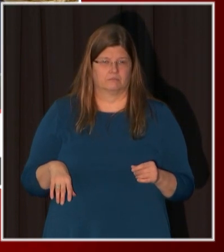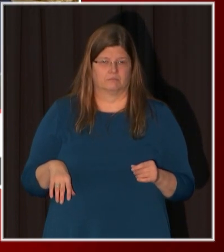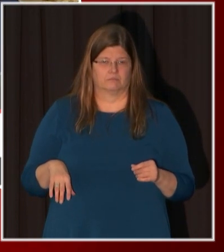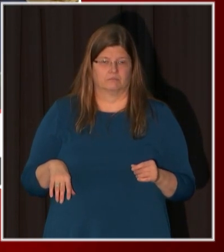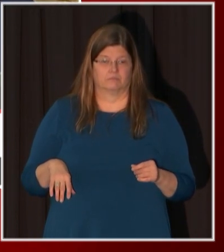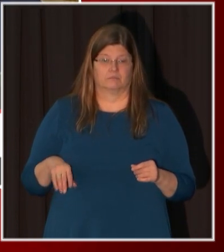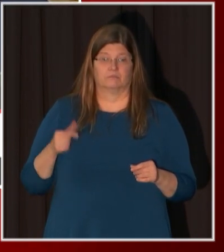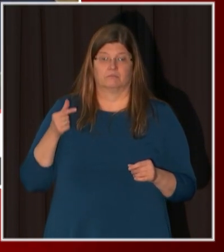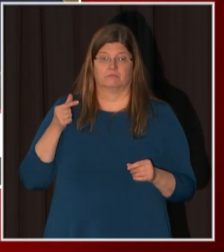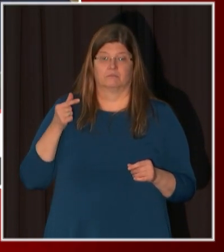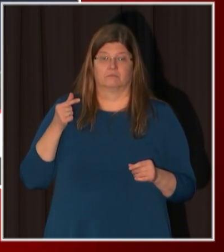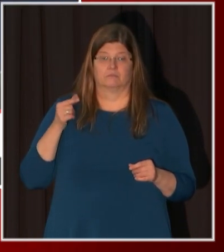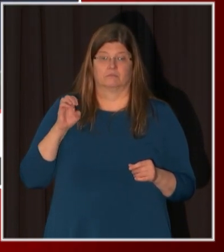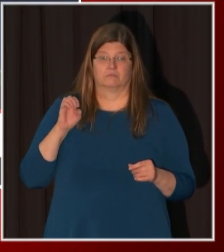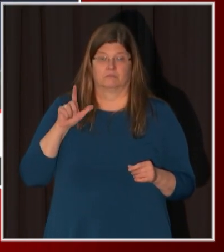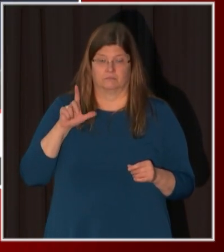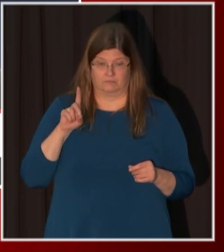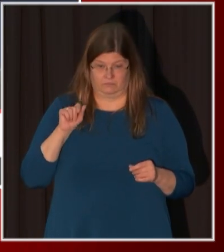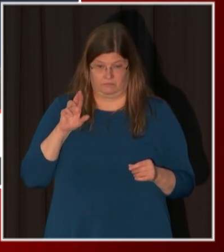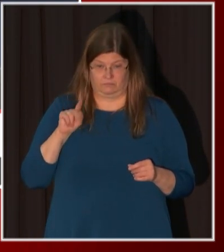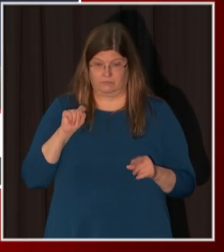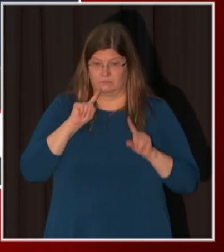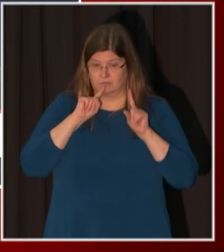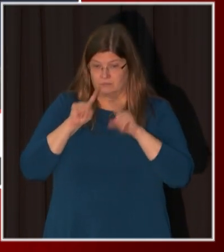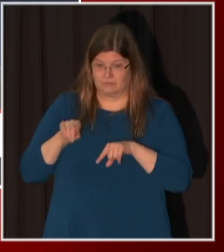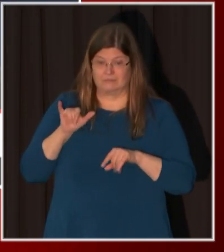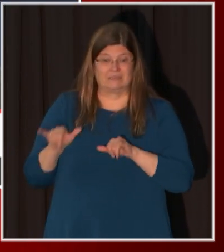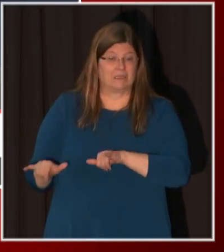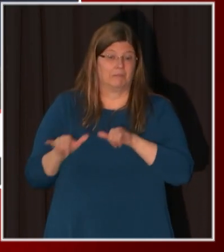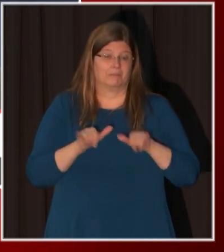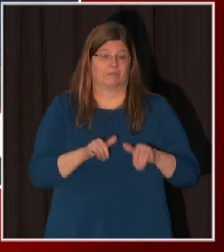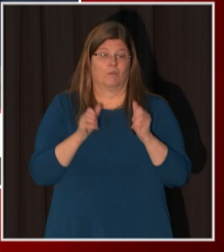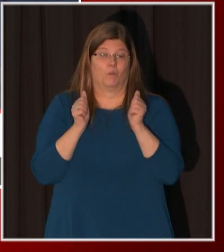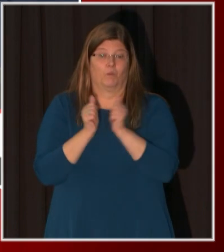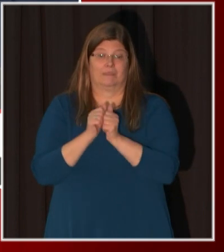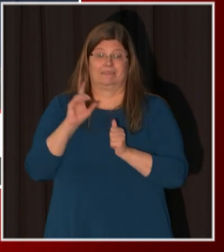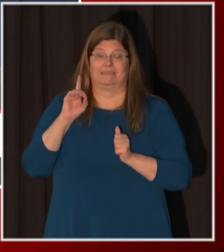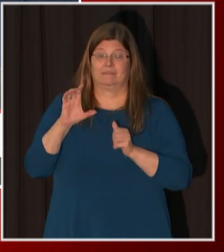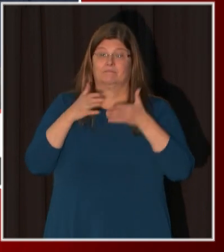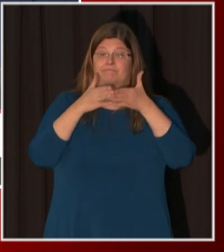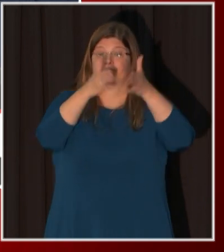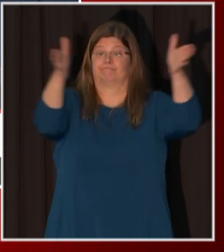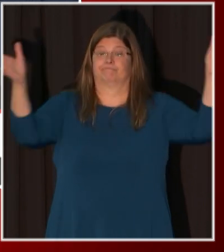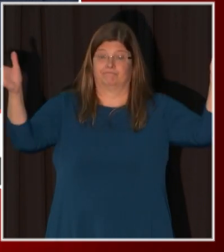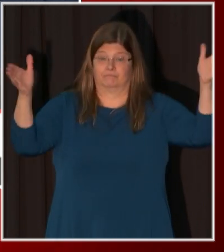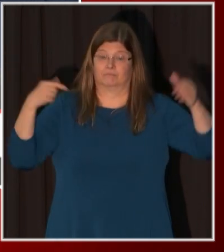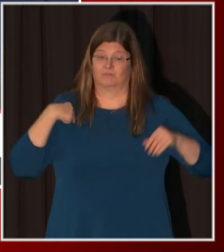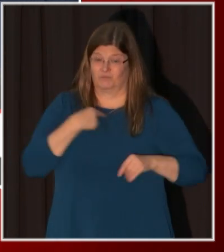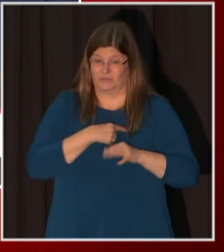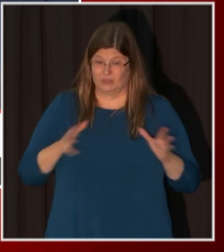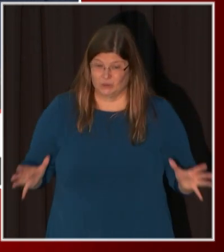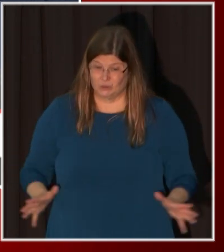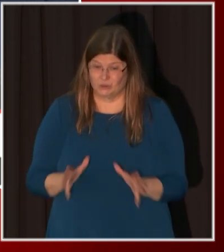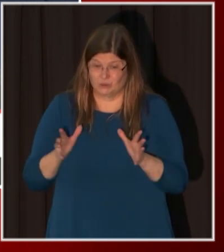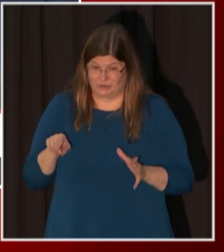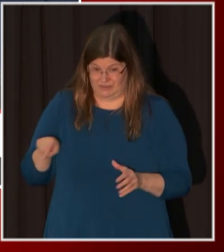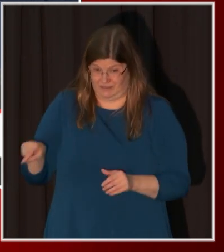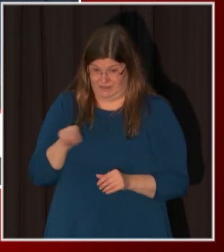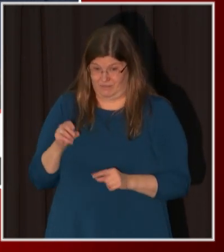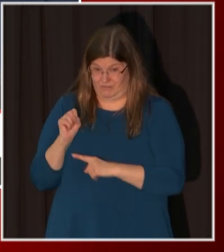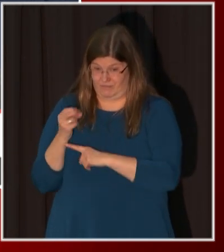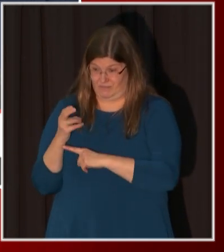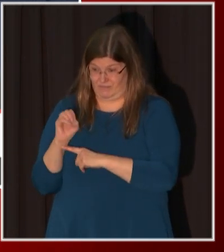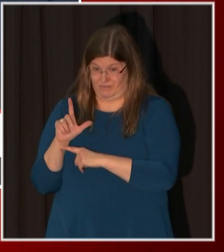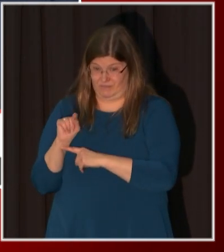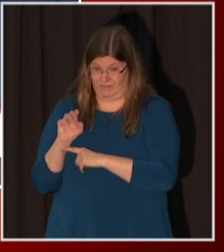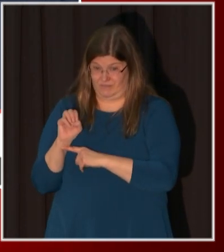much as we do the population of the city. So in that, we are encouraging those in the shelters to stay in the shelters